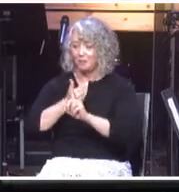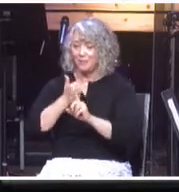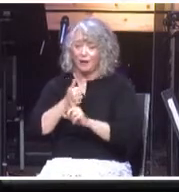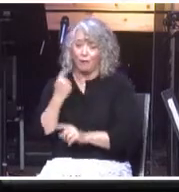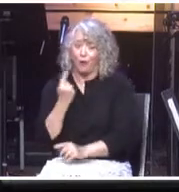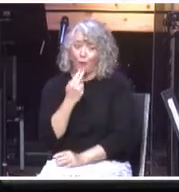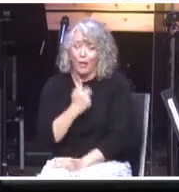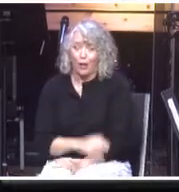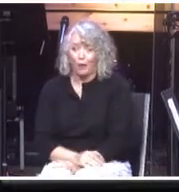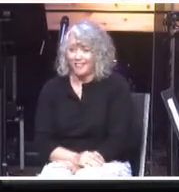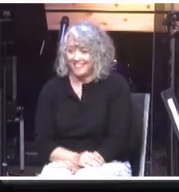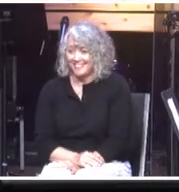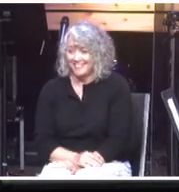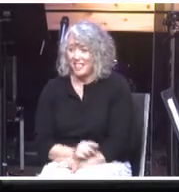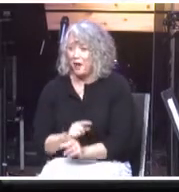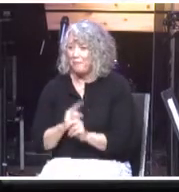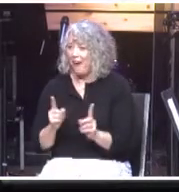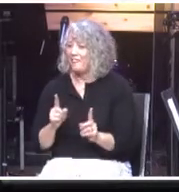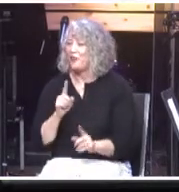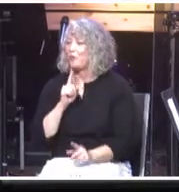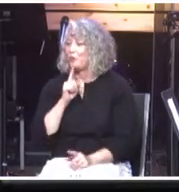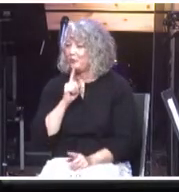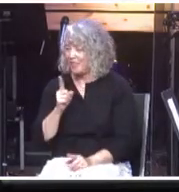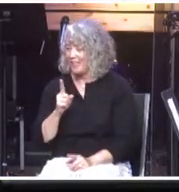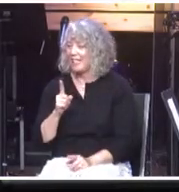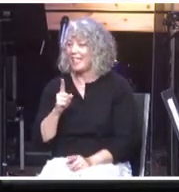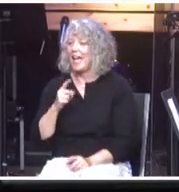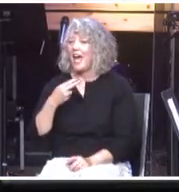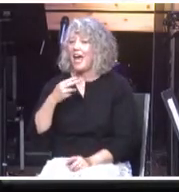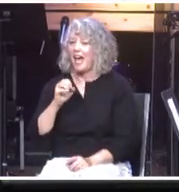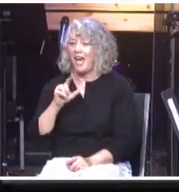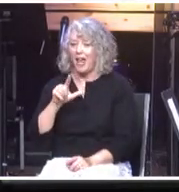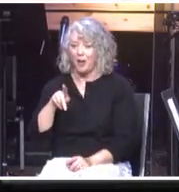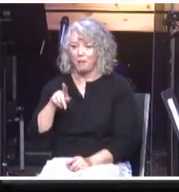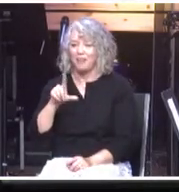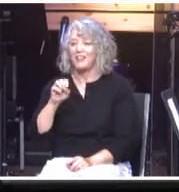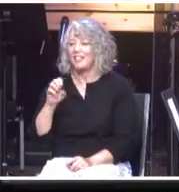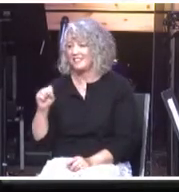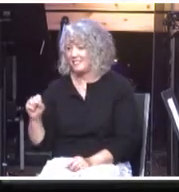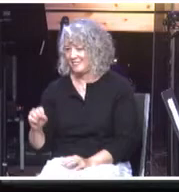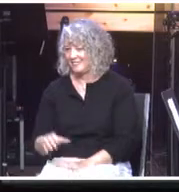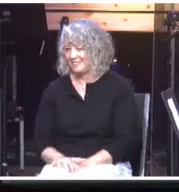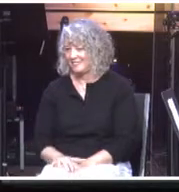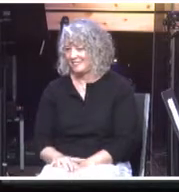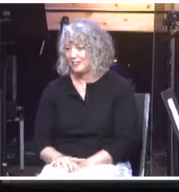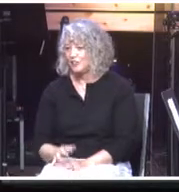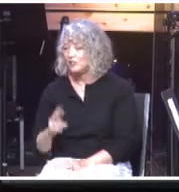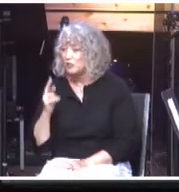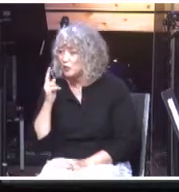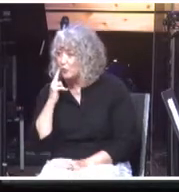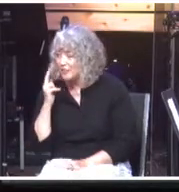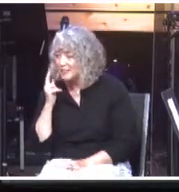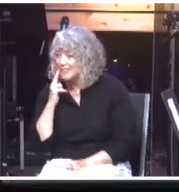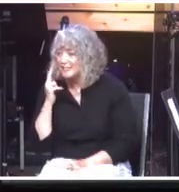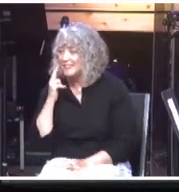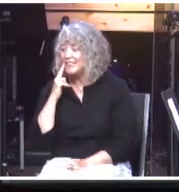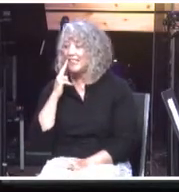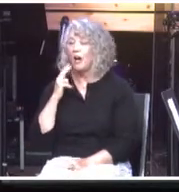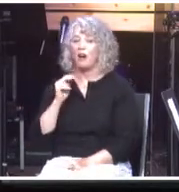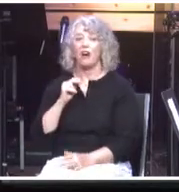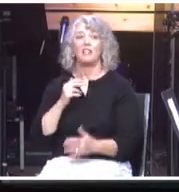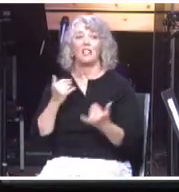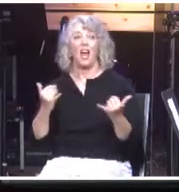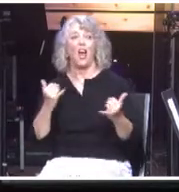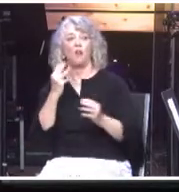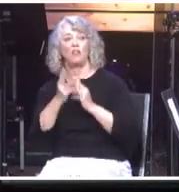cute, but they're really quite helpless. And when we see through all the human bravado that's